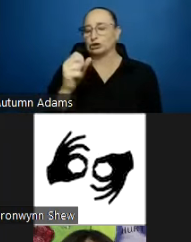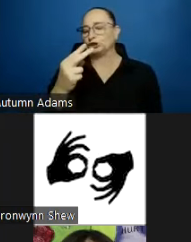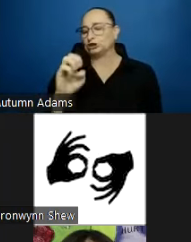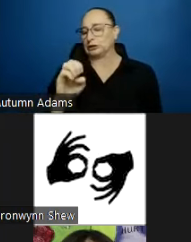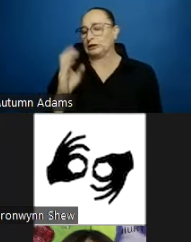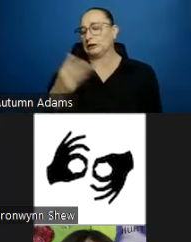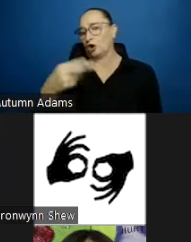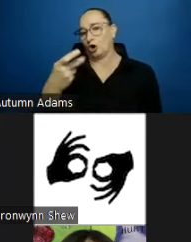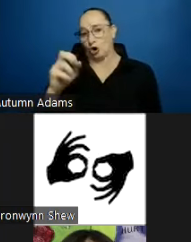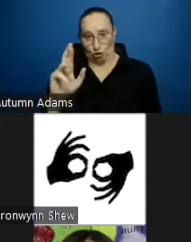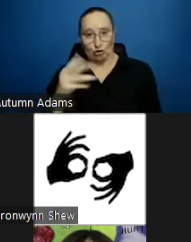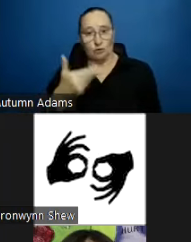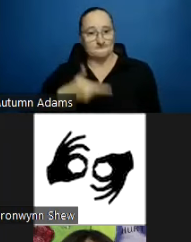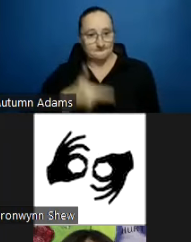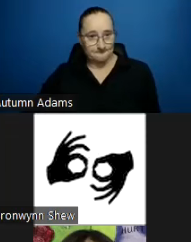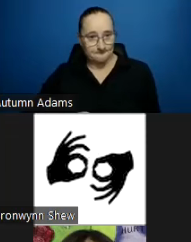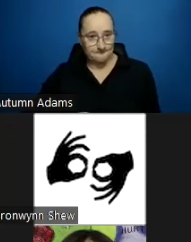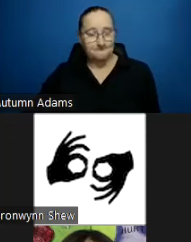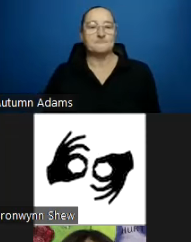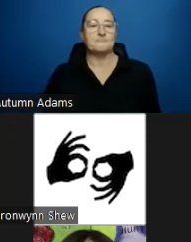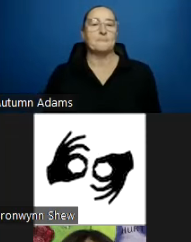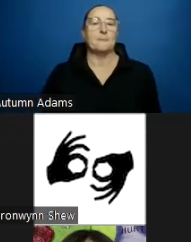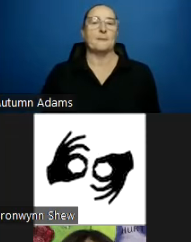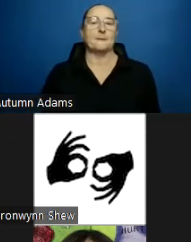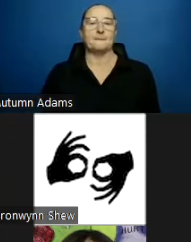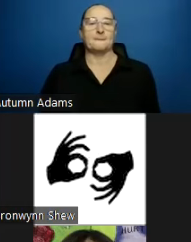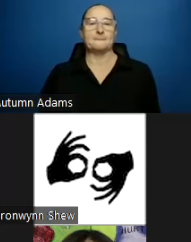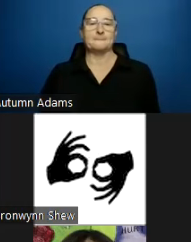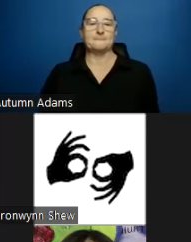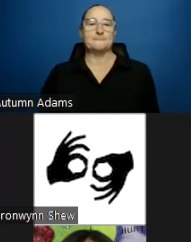Okay, go ahead. Next slide.